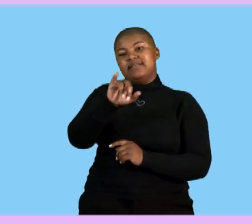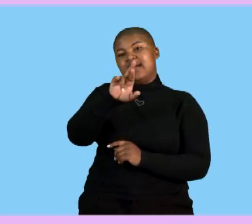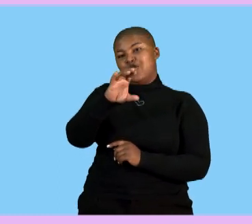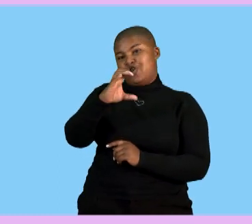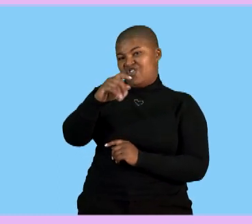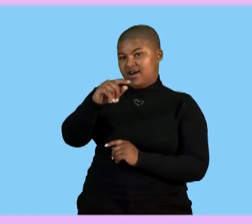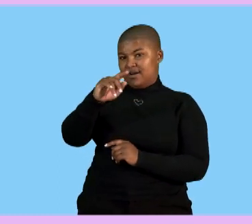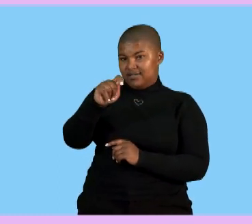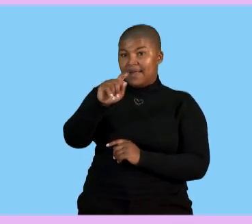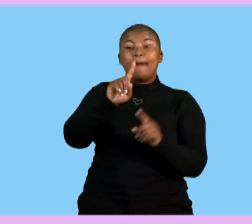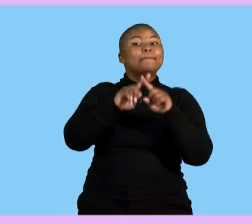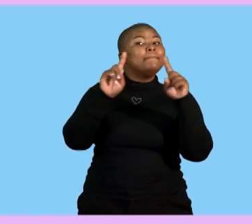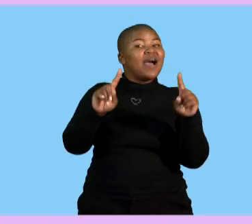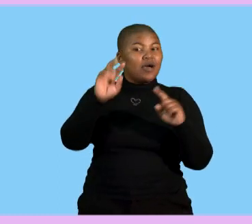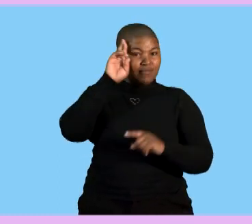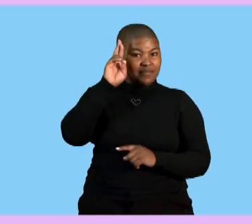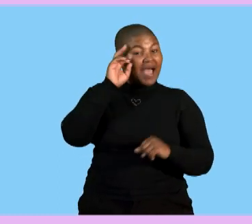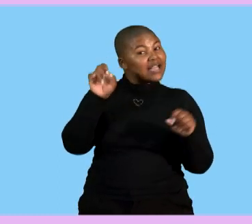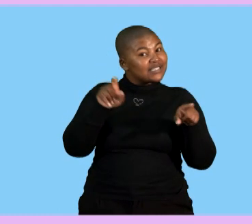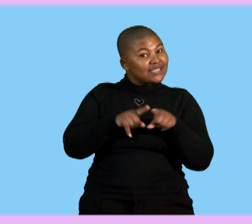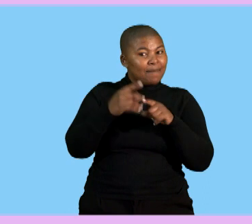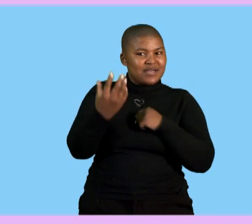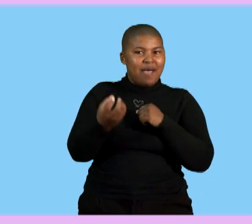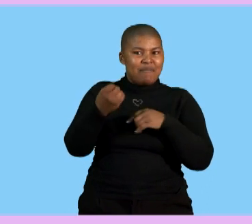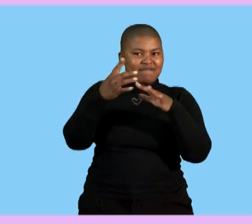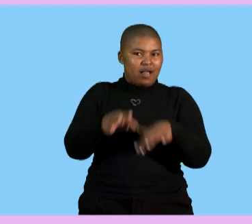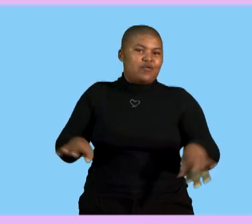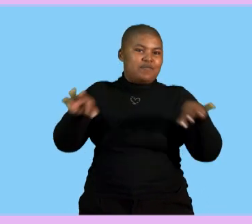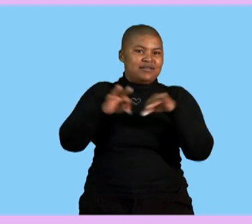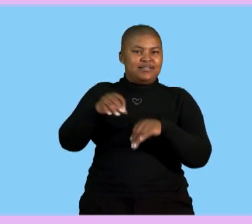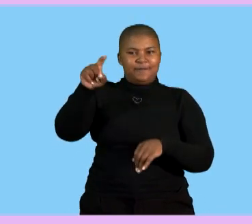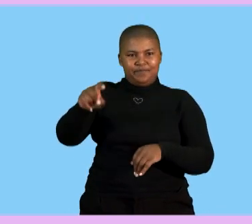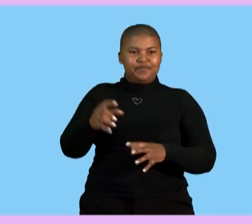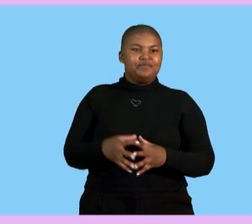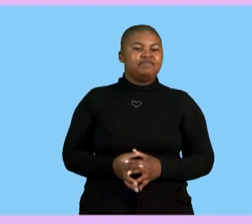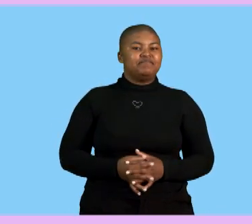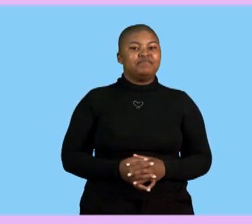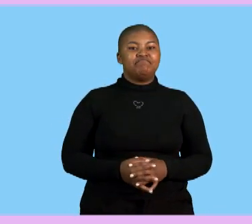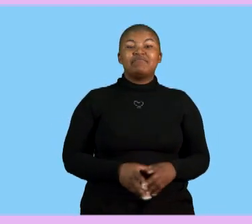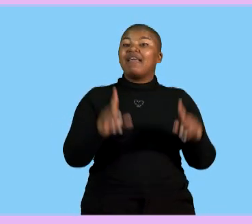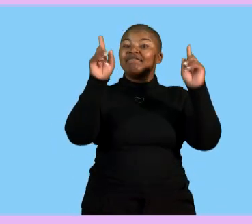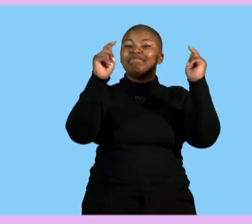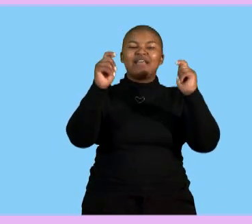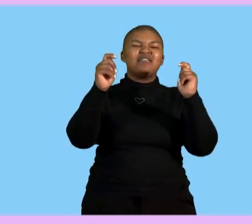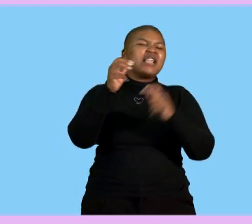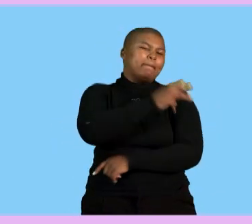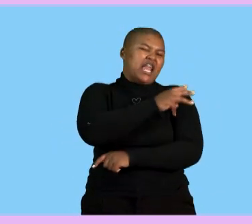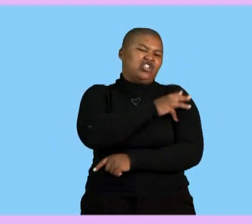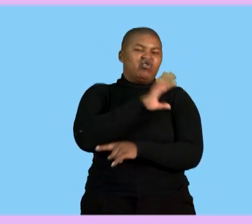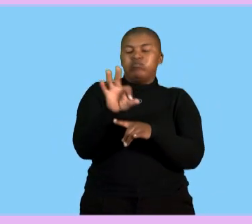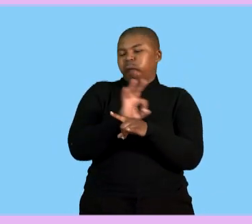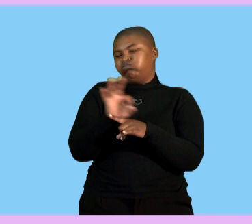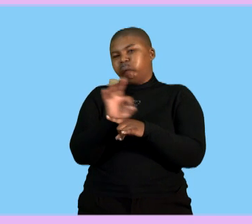proportion. But remember, it needs to be the same value. An event manager is organizing a Women's